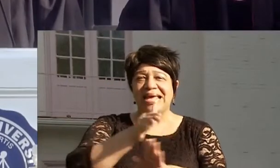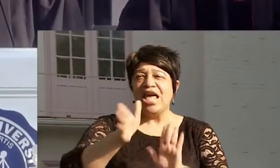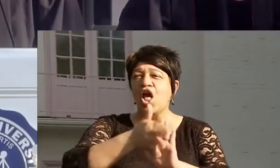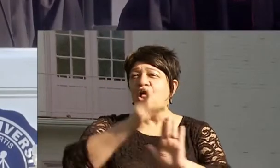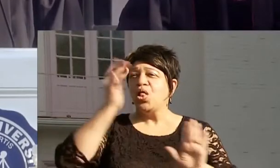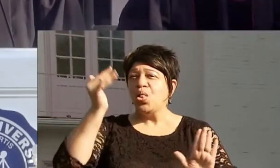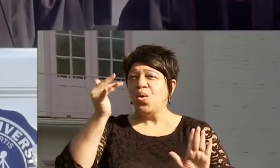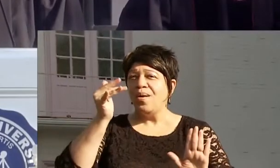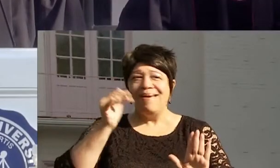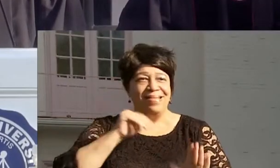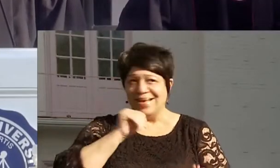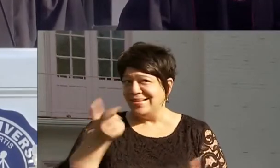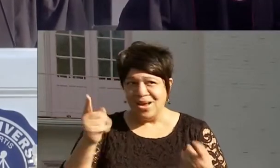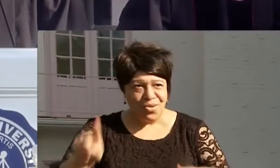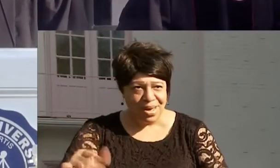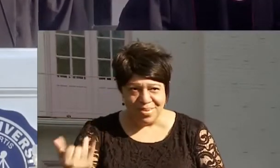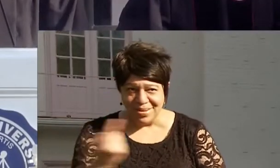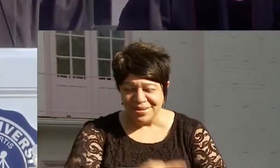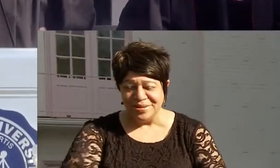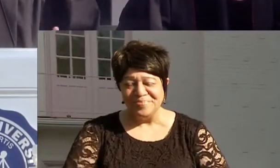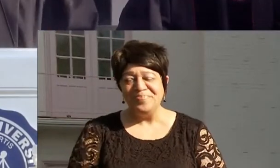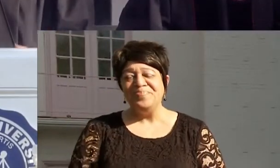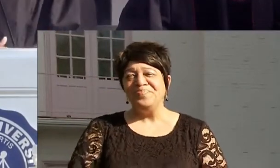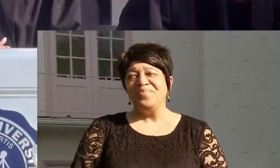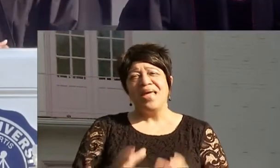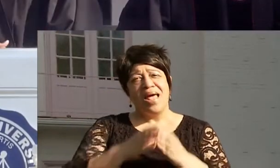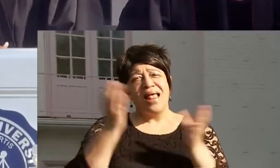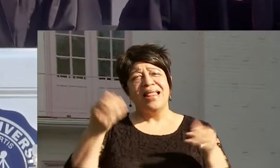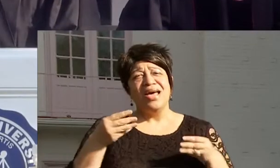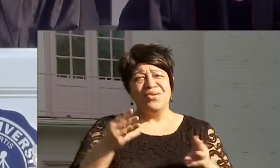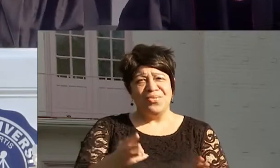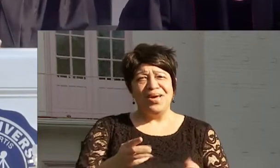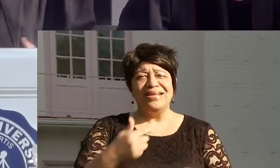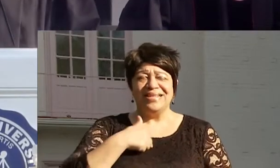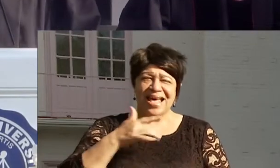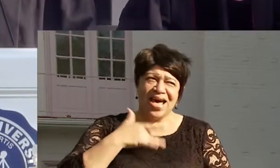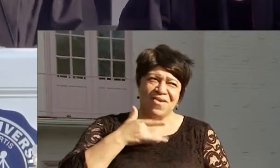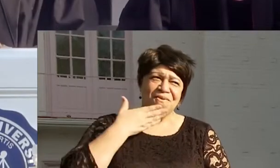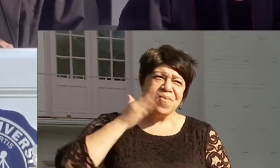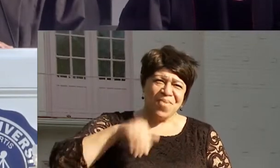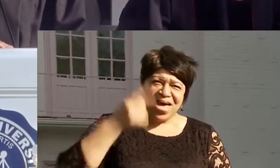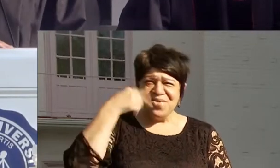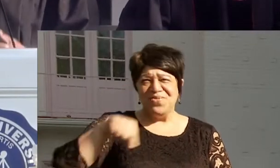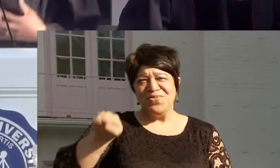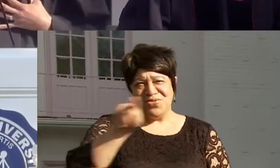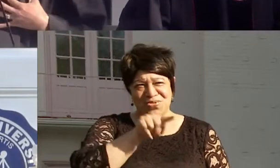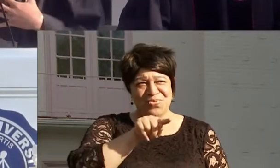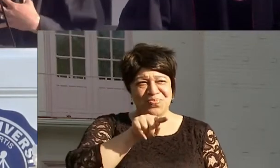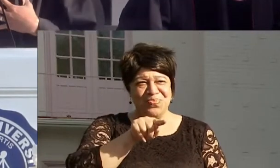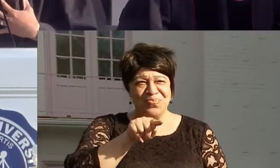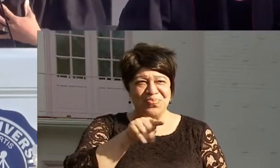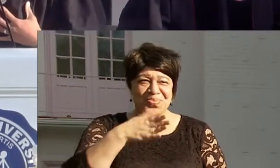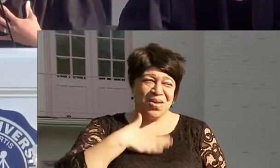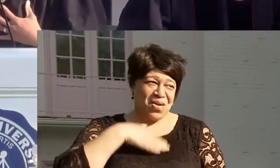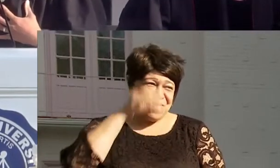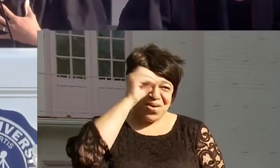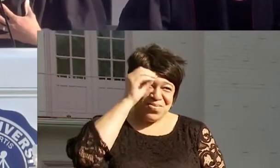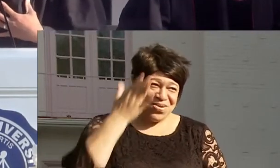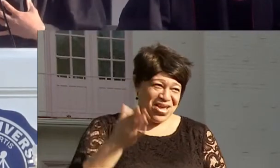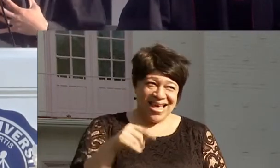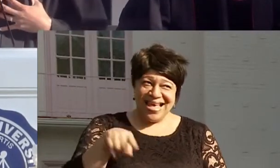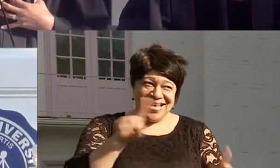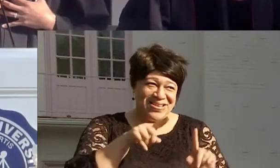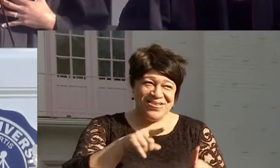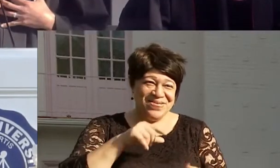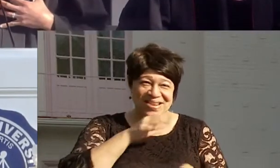today. So in a lot of ways, I genuinely feel bad for you. You got, in my opinion, the short end of the